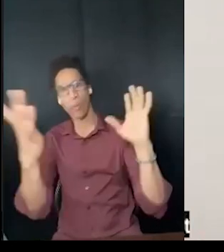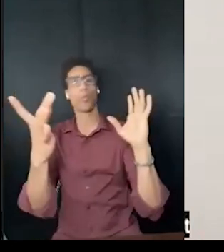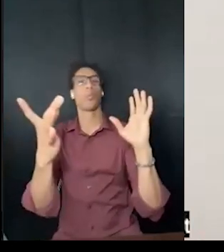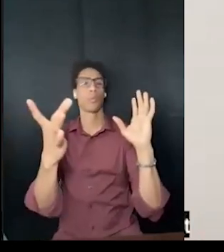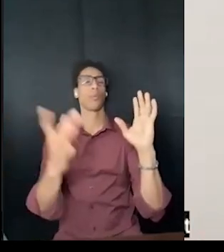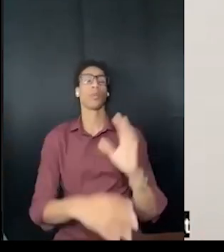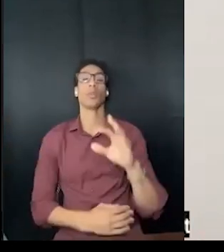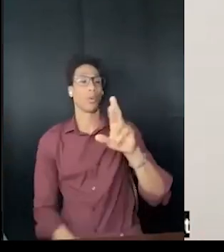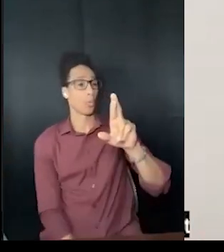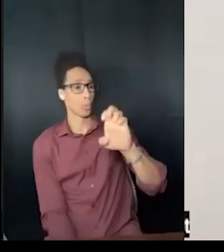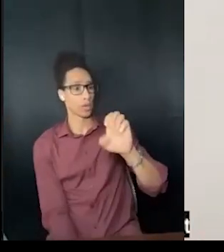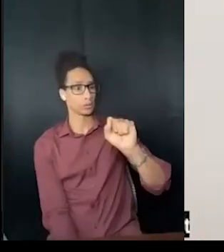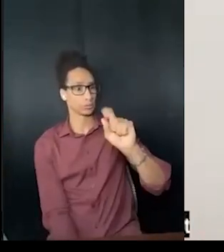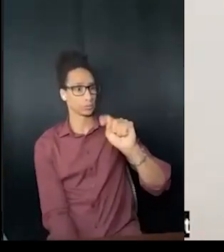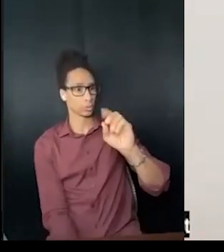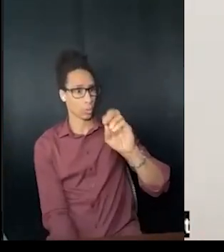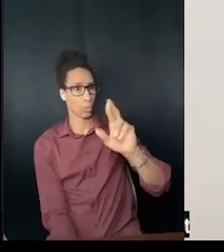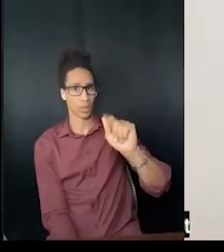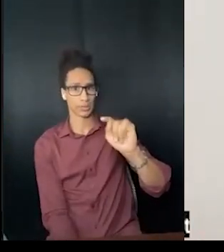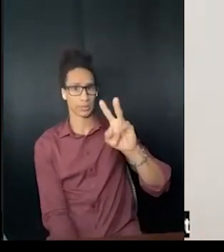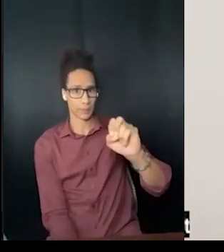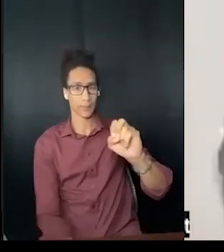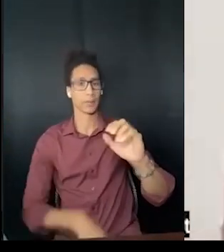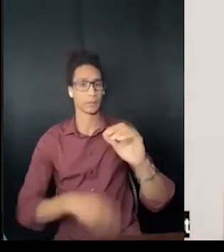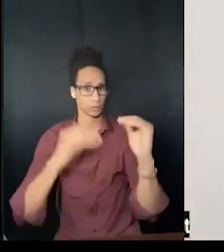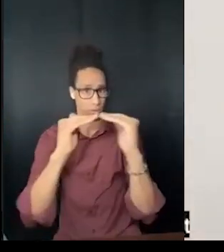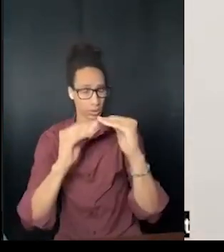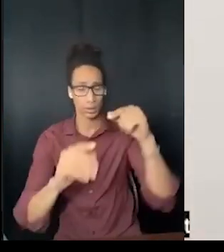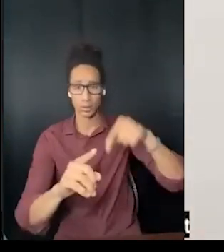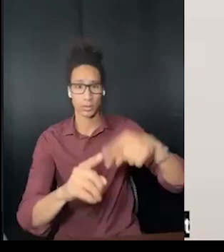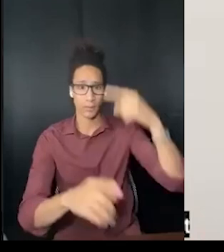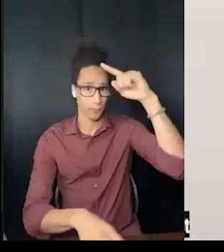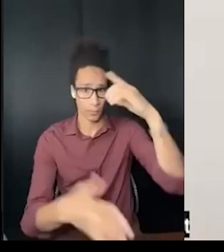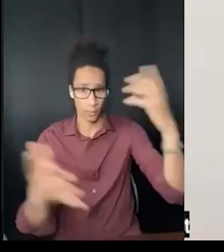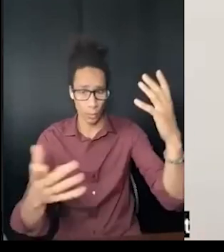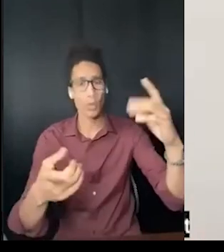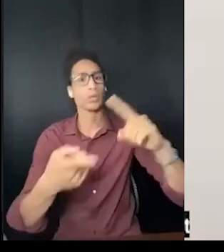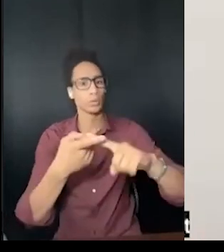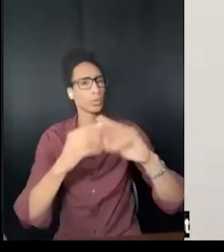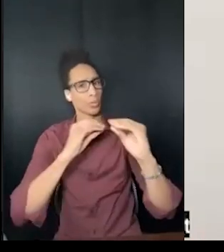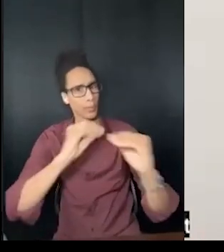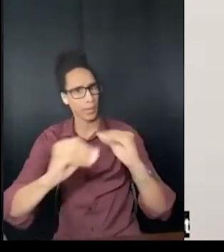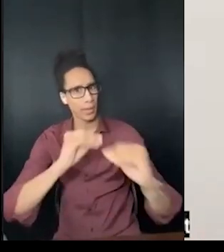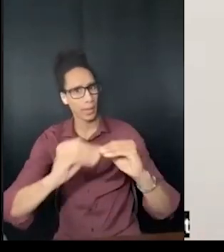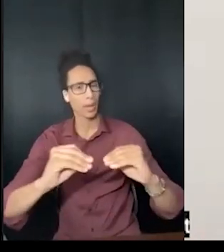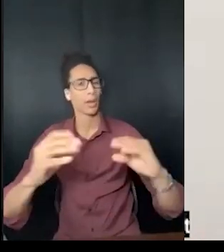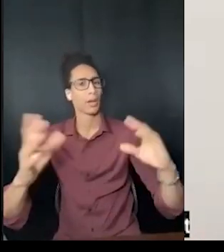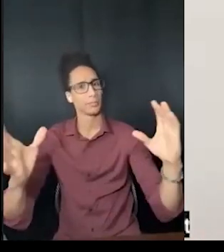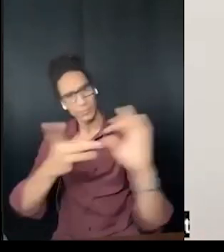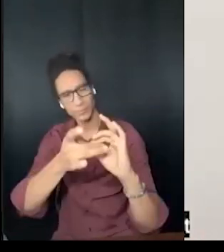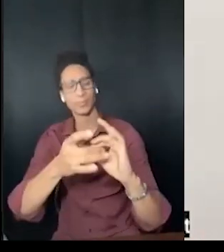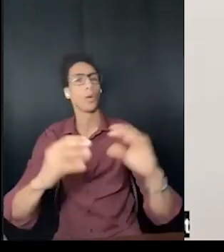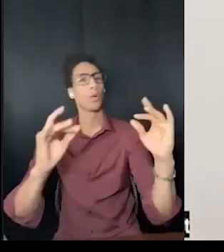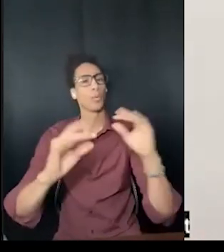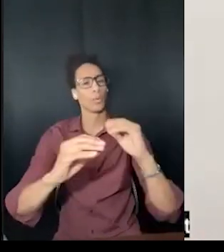seeks to do is repair the harm and rebuild relationships within the community. So what